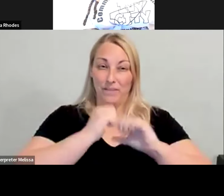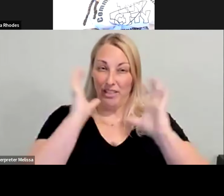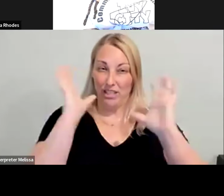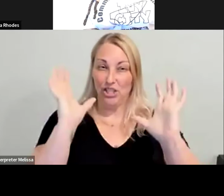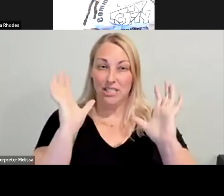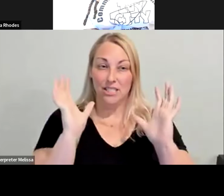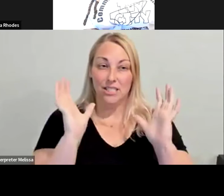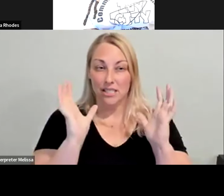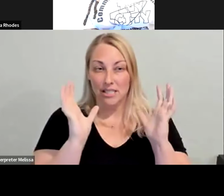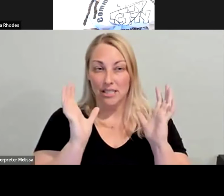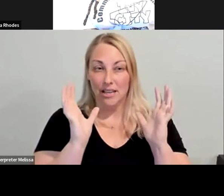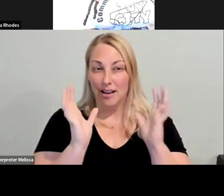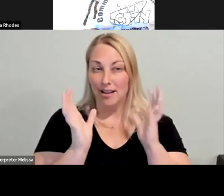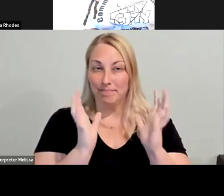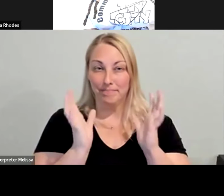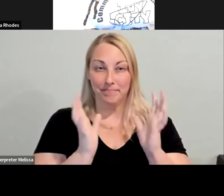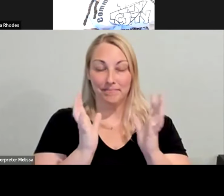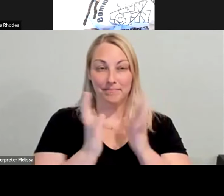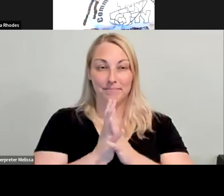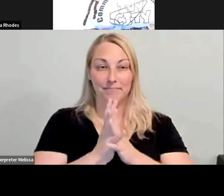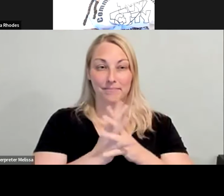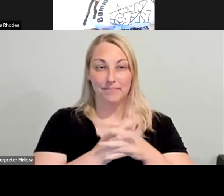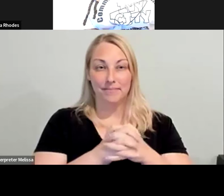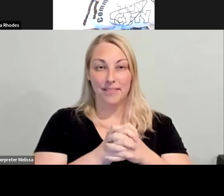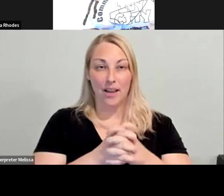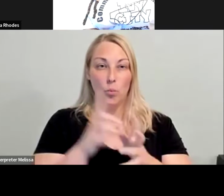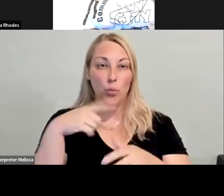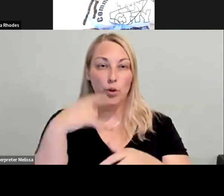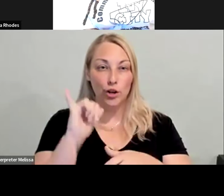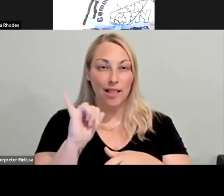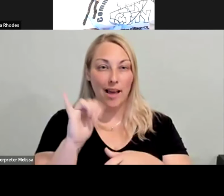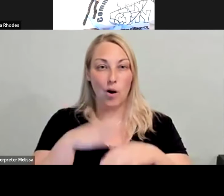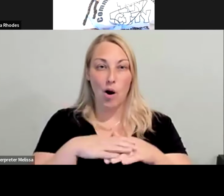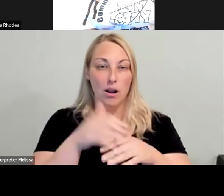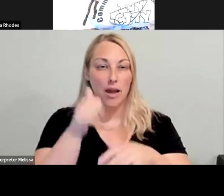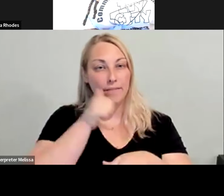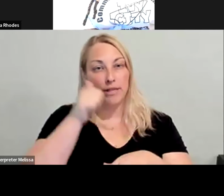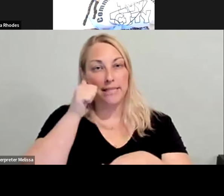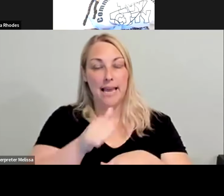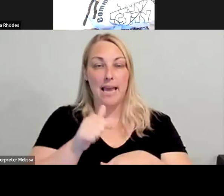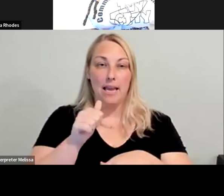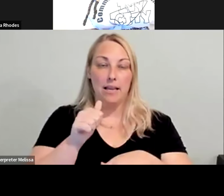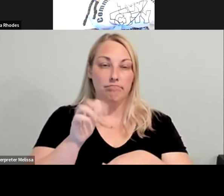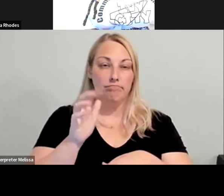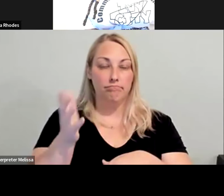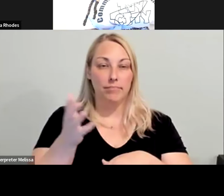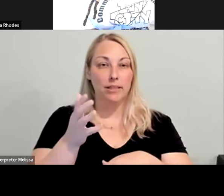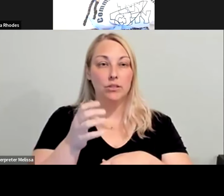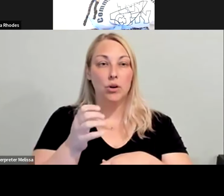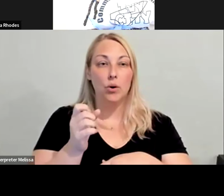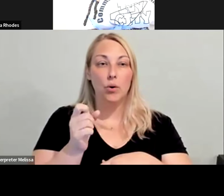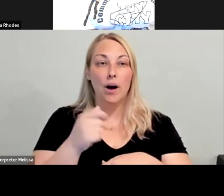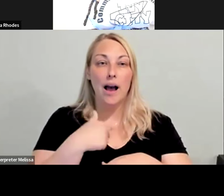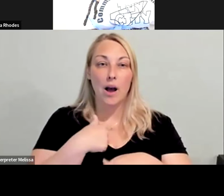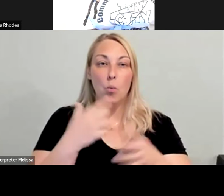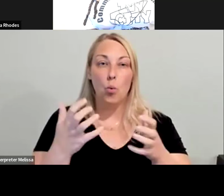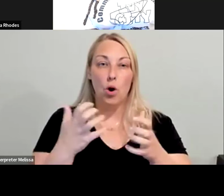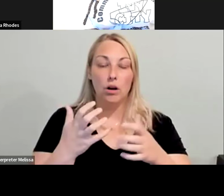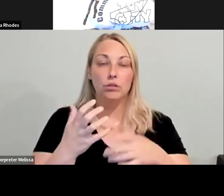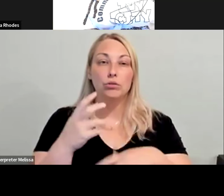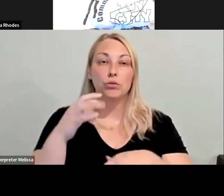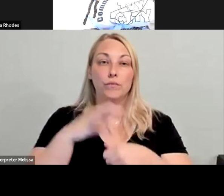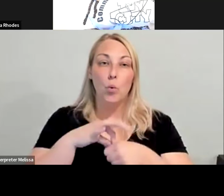seeing it like on a typical day-to-day basis. So I want to vote yes on the condition that